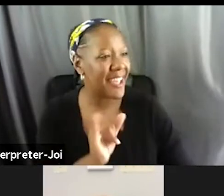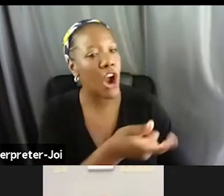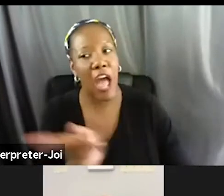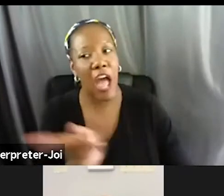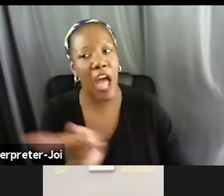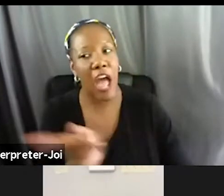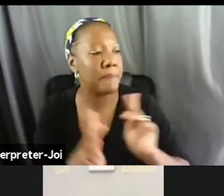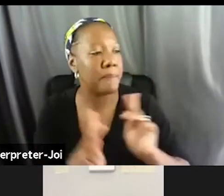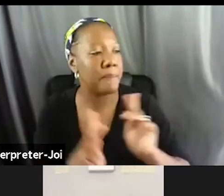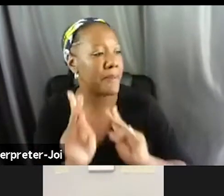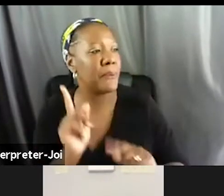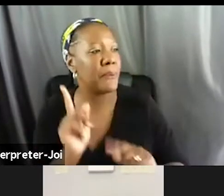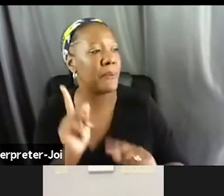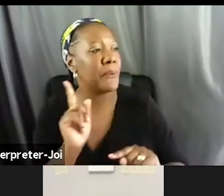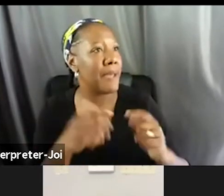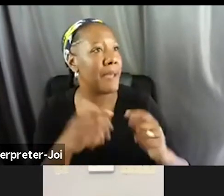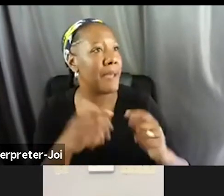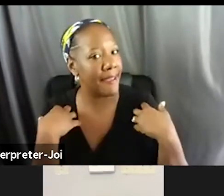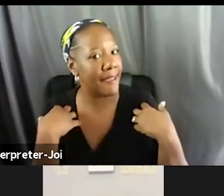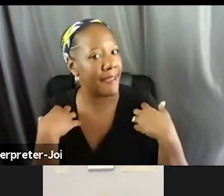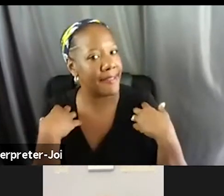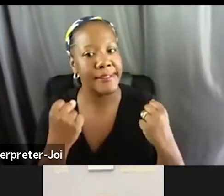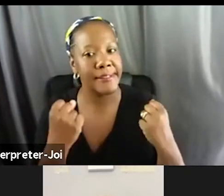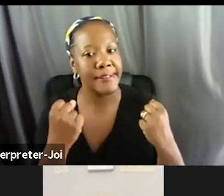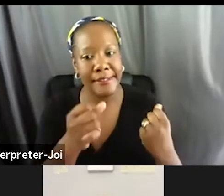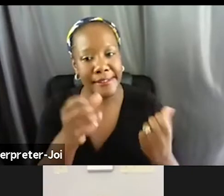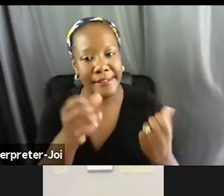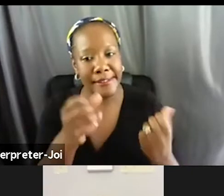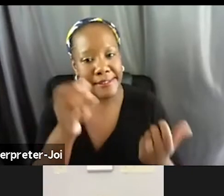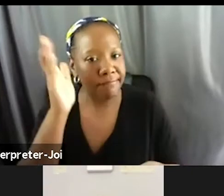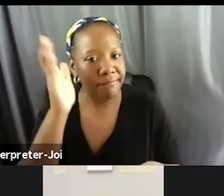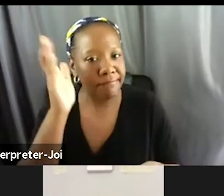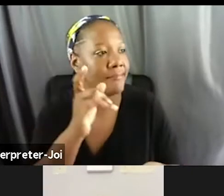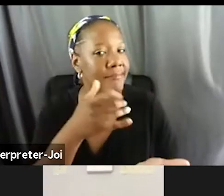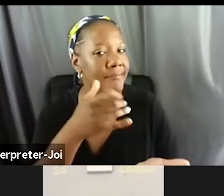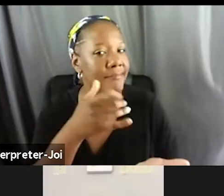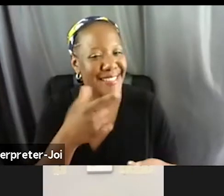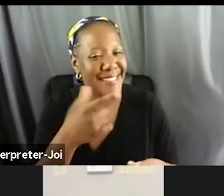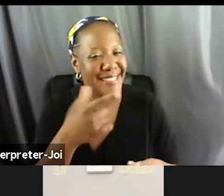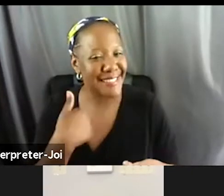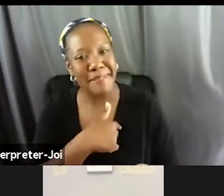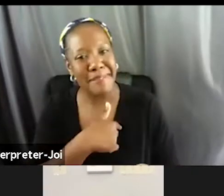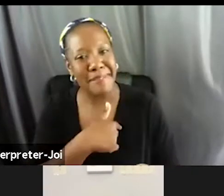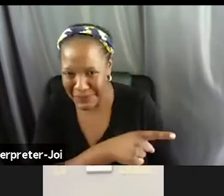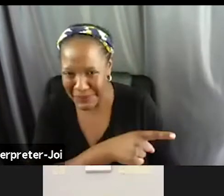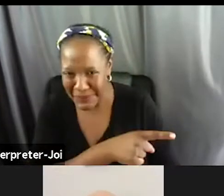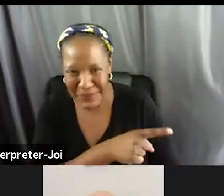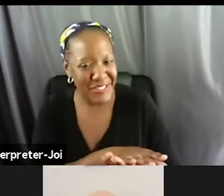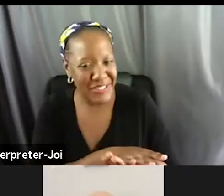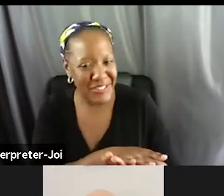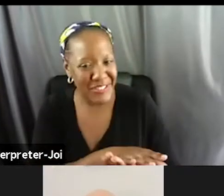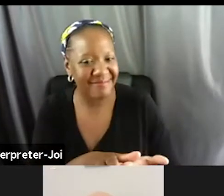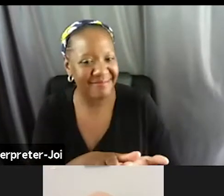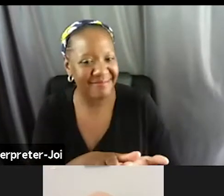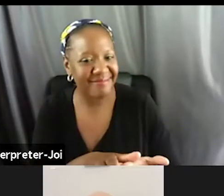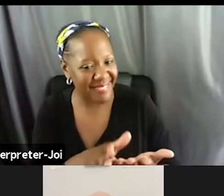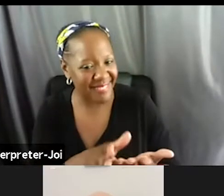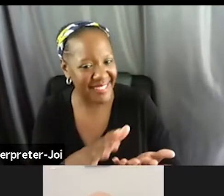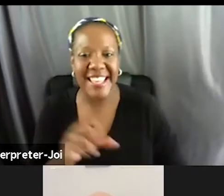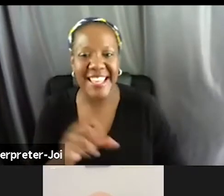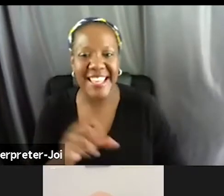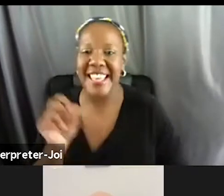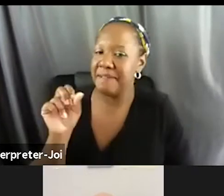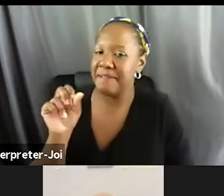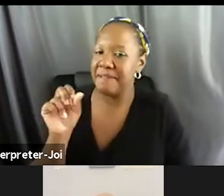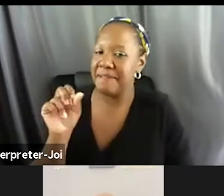can't be as forward as some of the panelists, including myself, are. So that's really nice to hear. Yeah, we were just